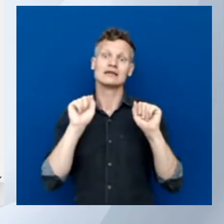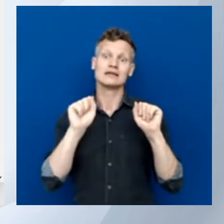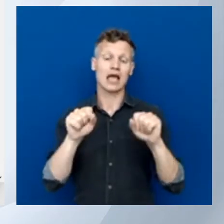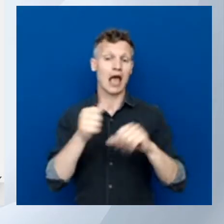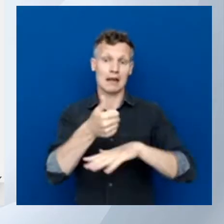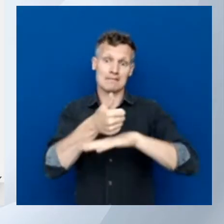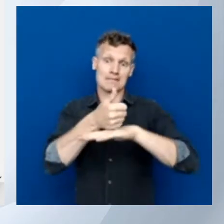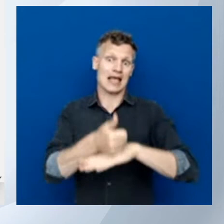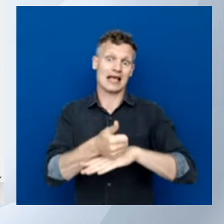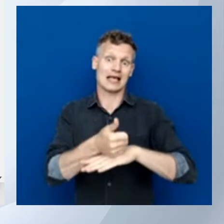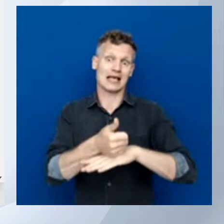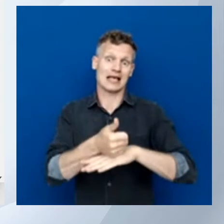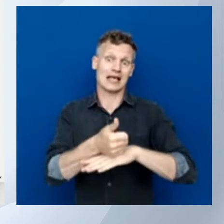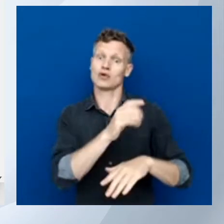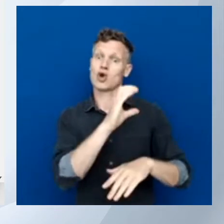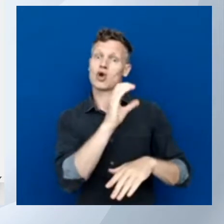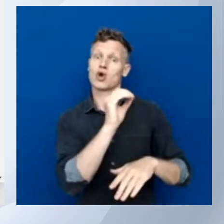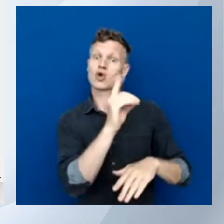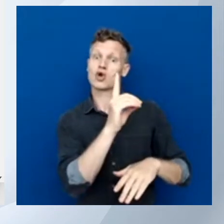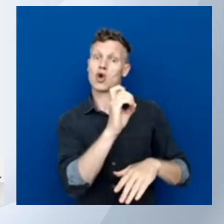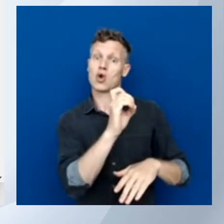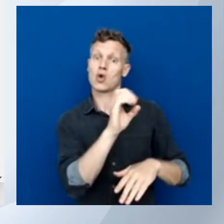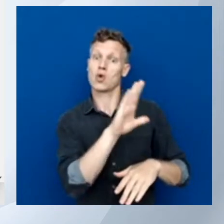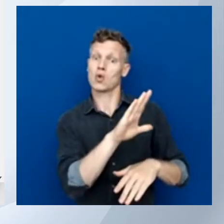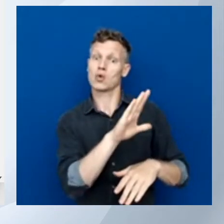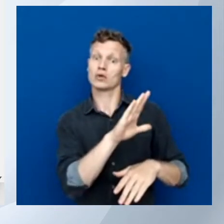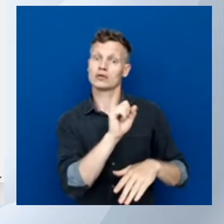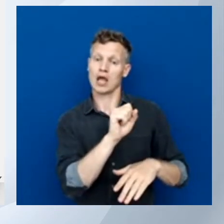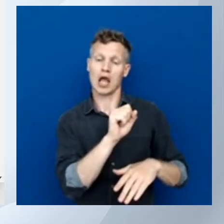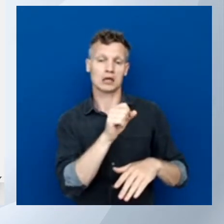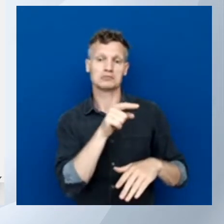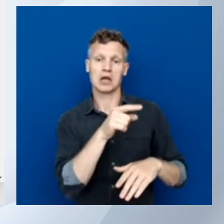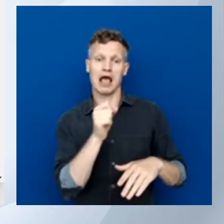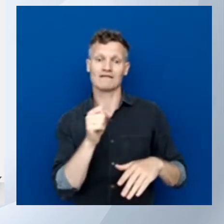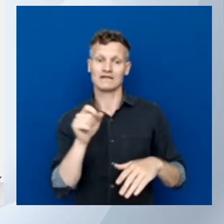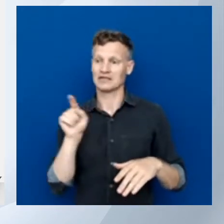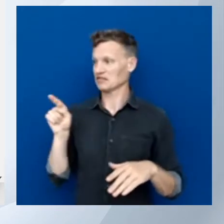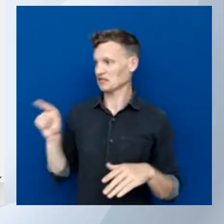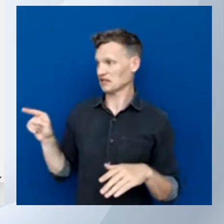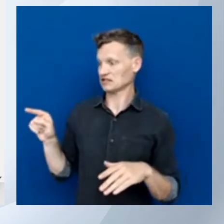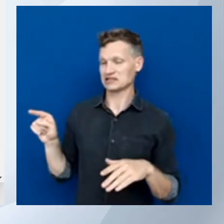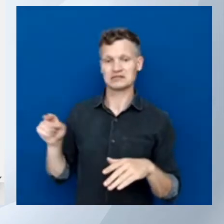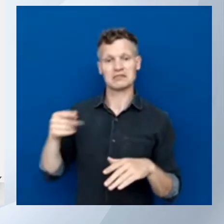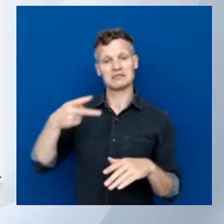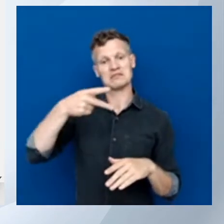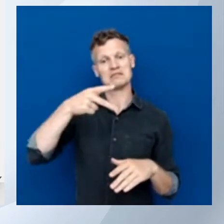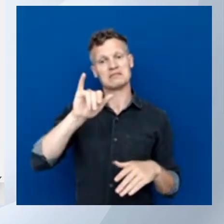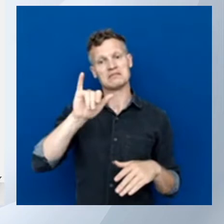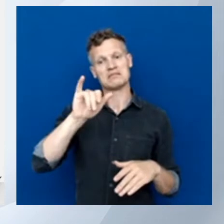is available code of PyTorch to define it. Right.